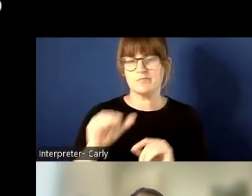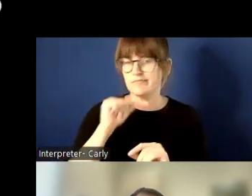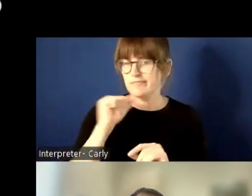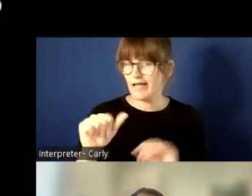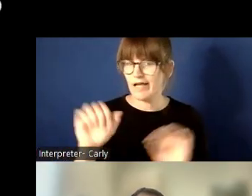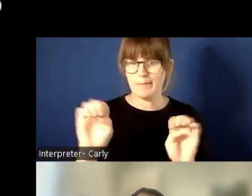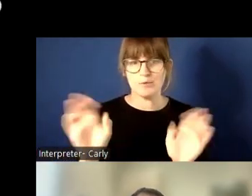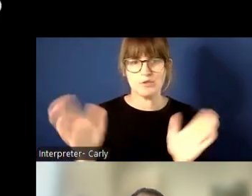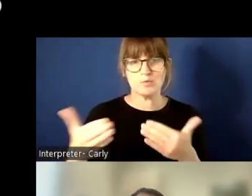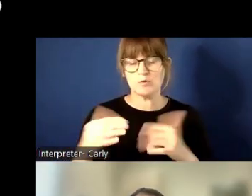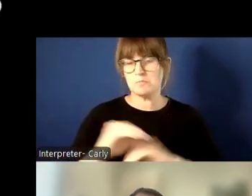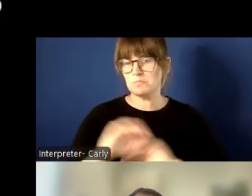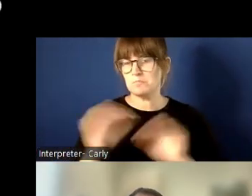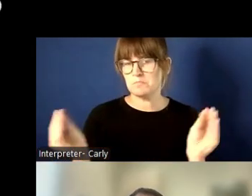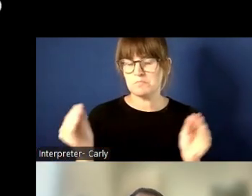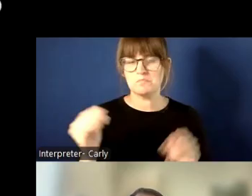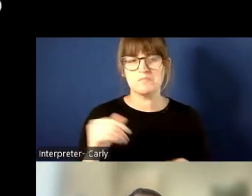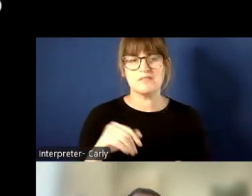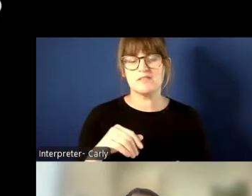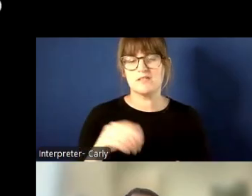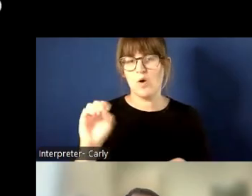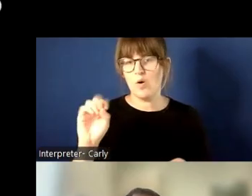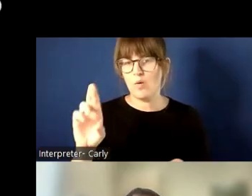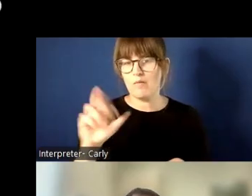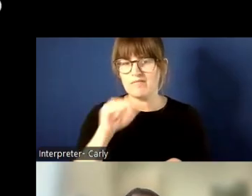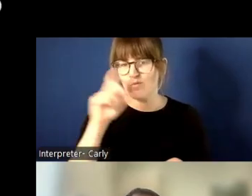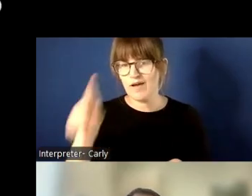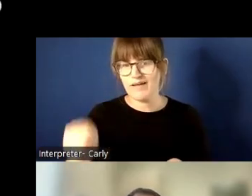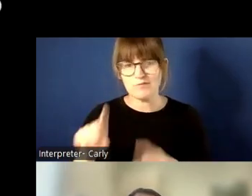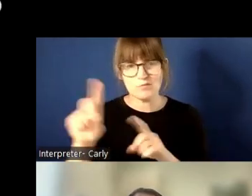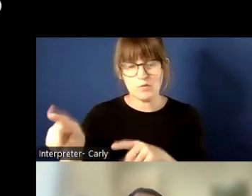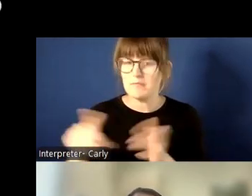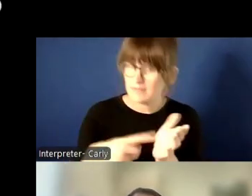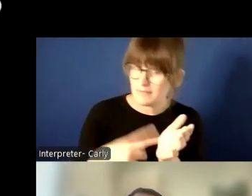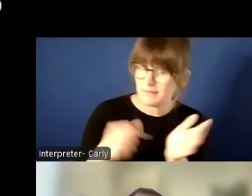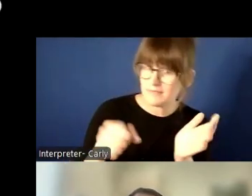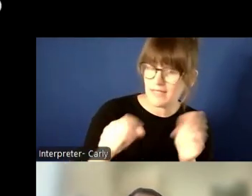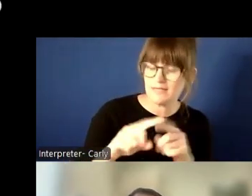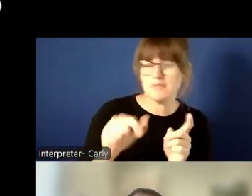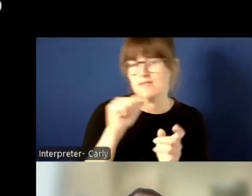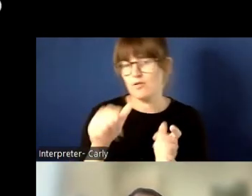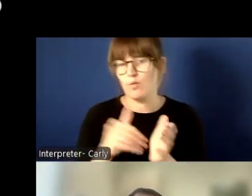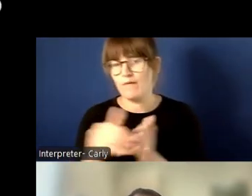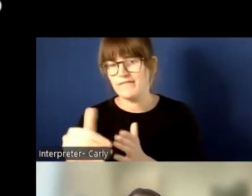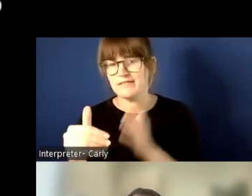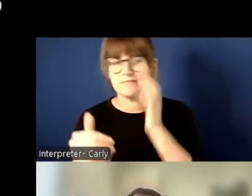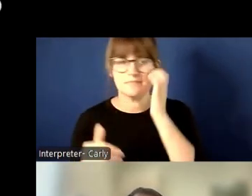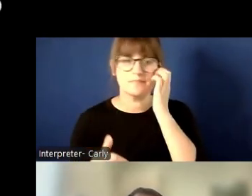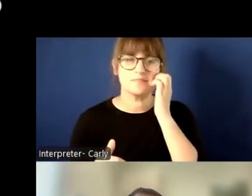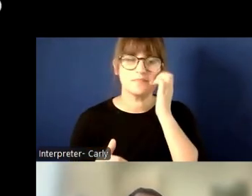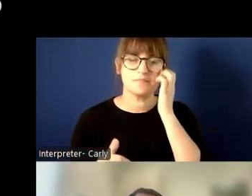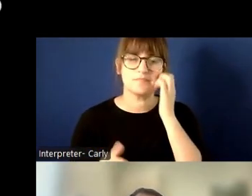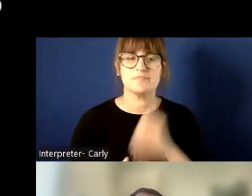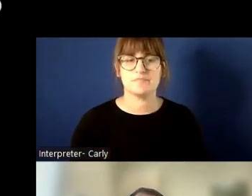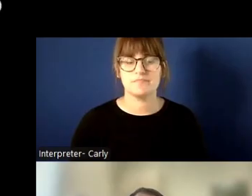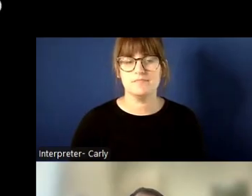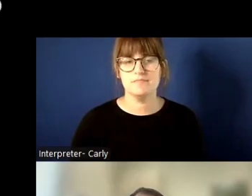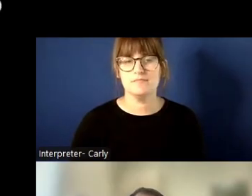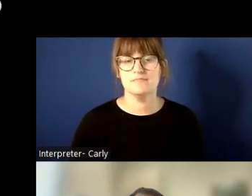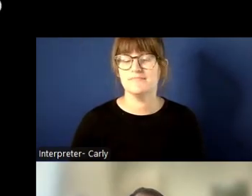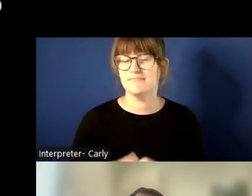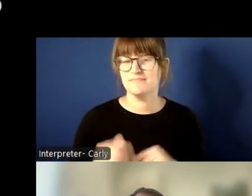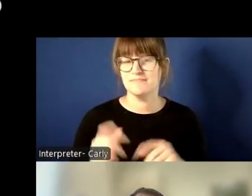anesthesia. Someone doesn't always need to go to the OR, but in some cases they do. So I'll go more into some specific treatments later, but there's